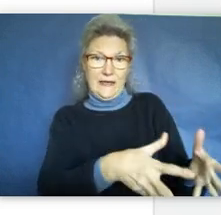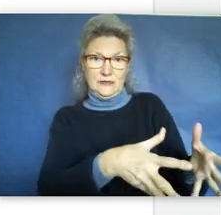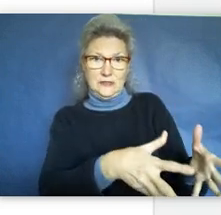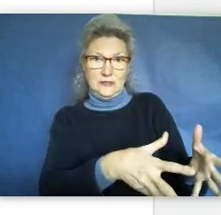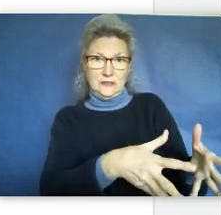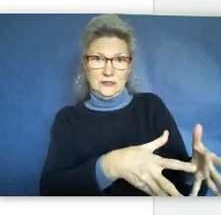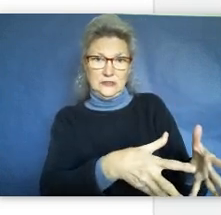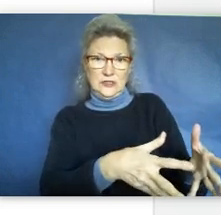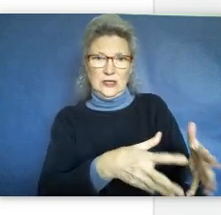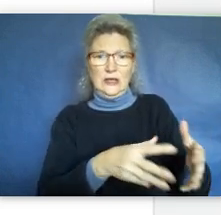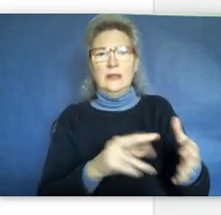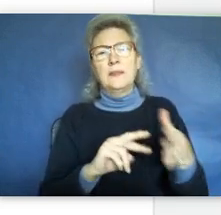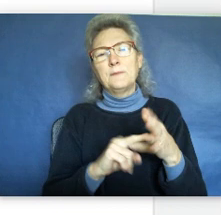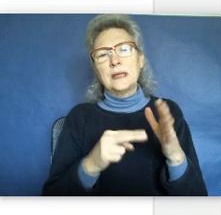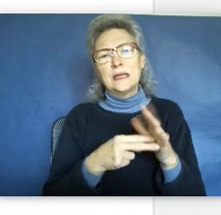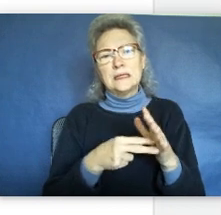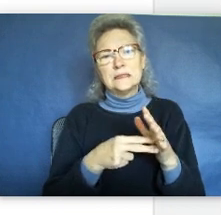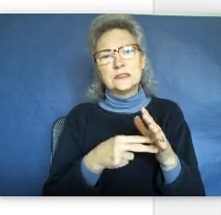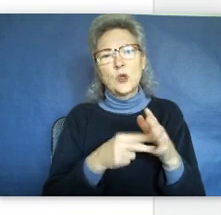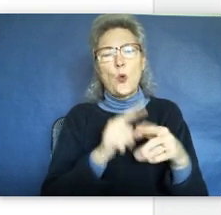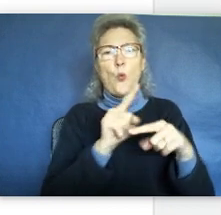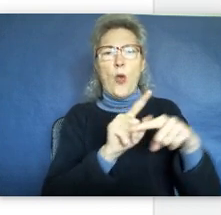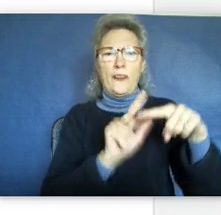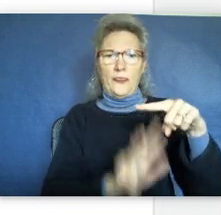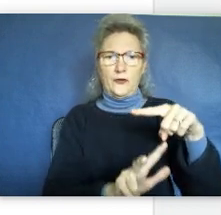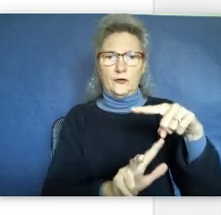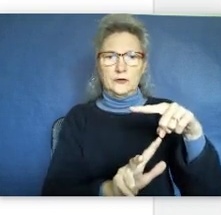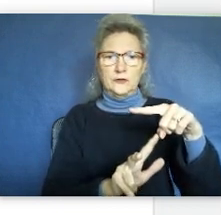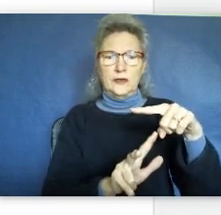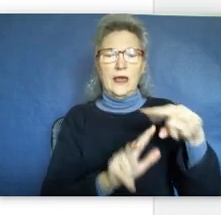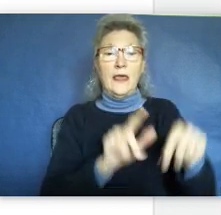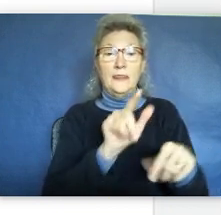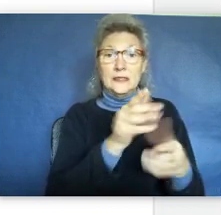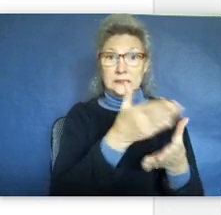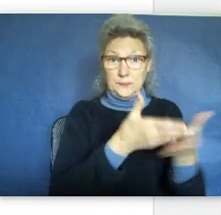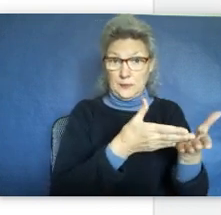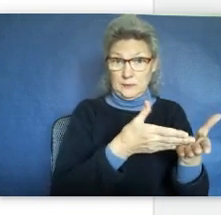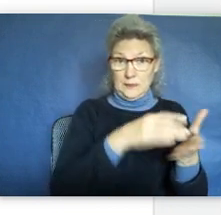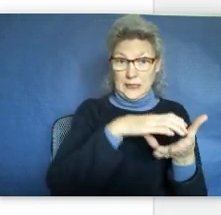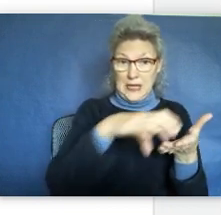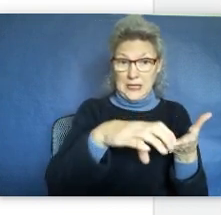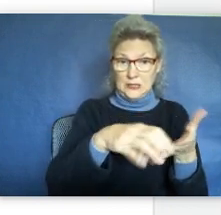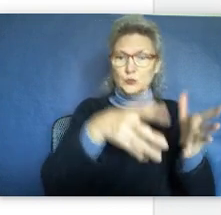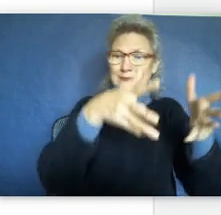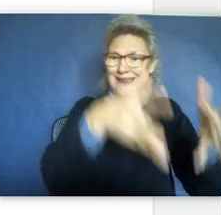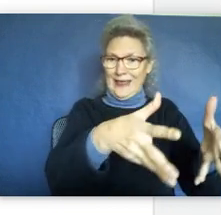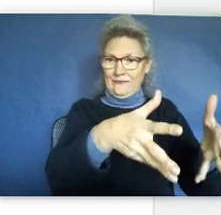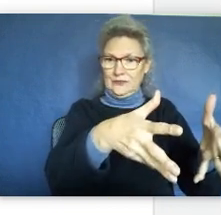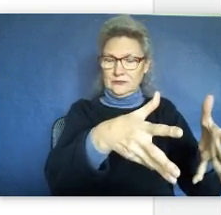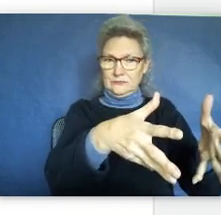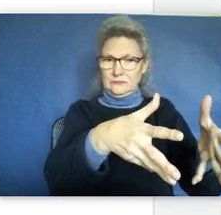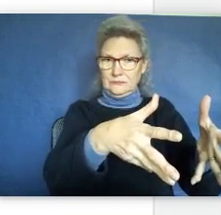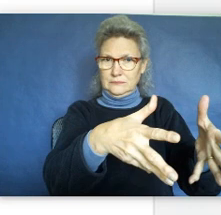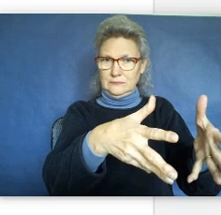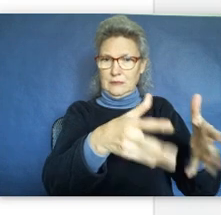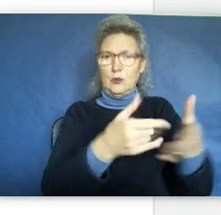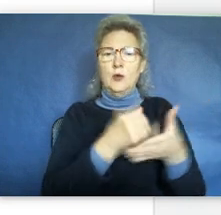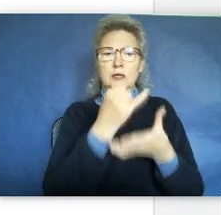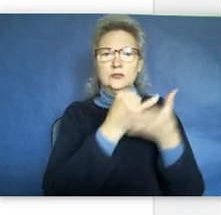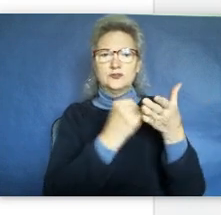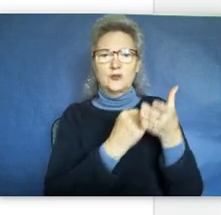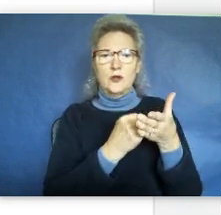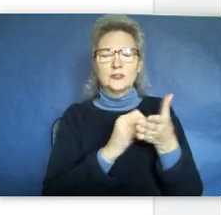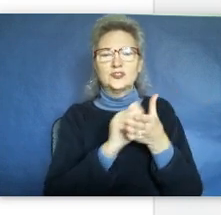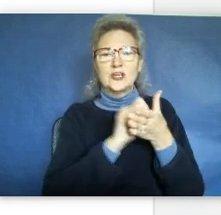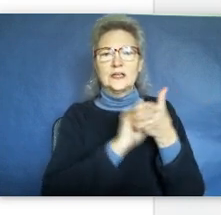So this would essentially be one third right here. So this part of my cake is what is left. I'm just going to go ahead and draw